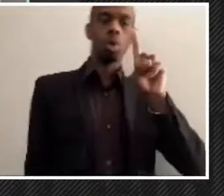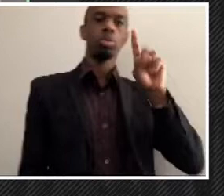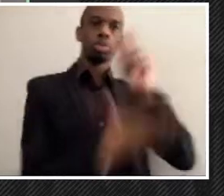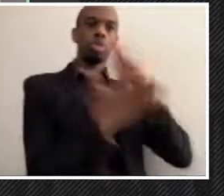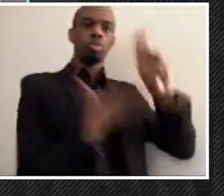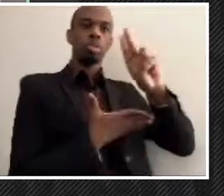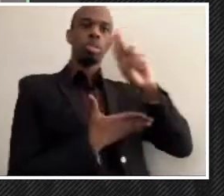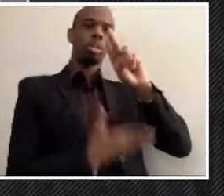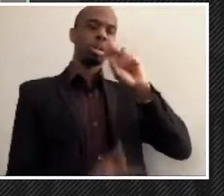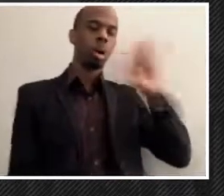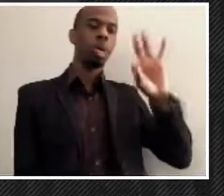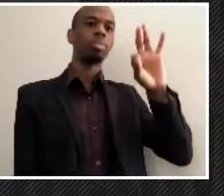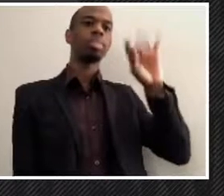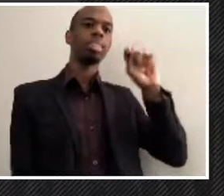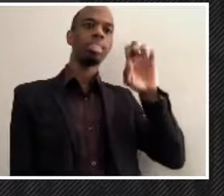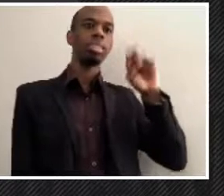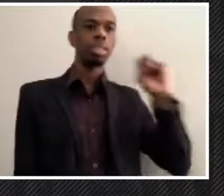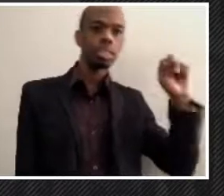our spheres.